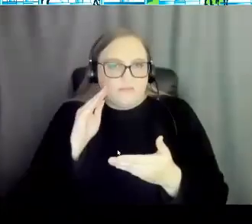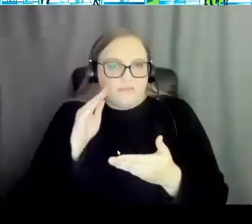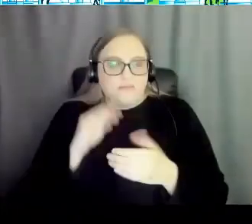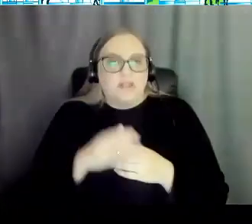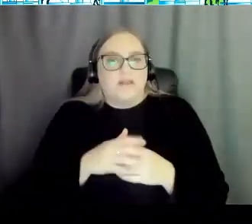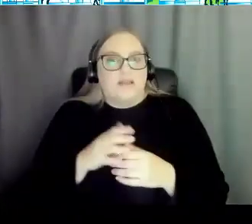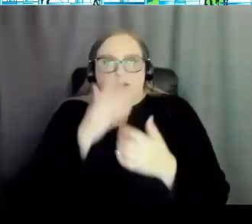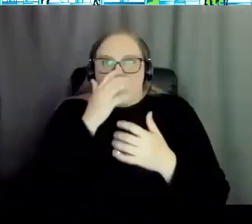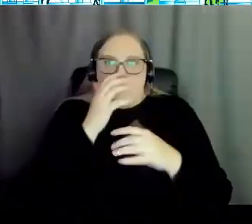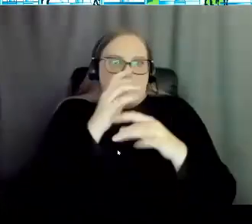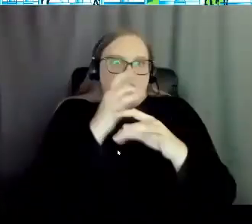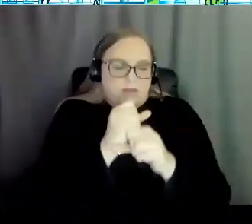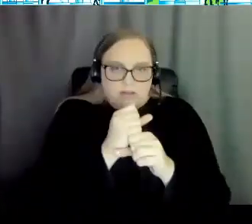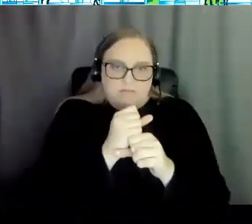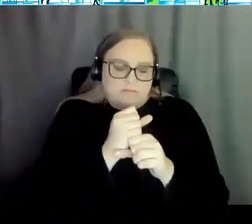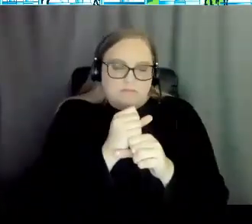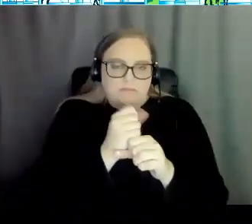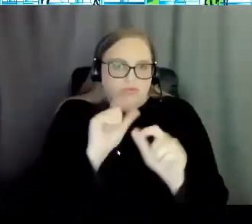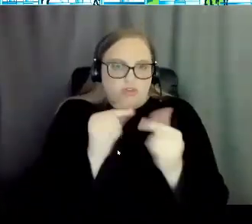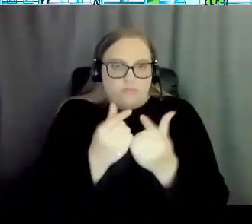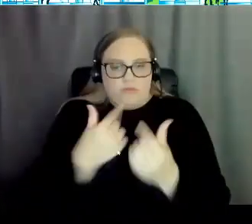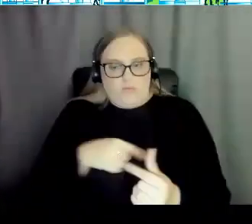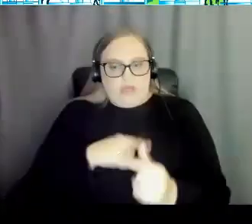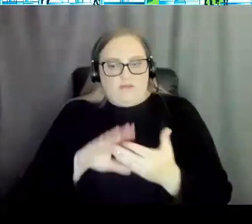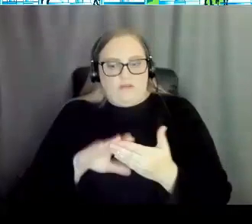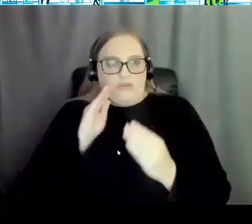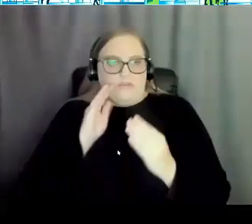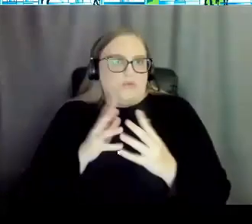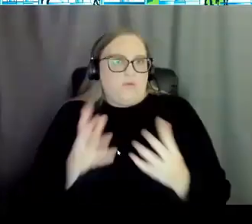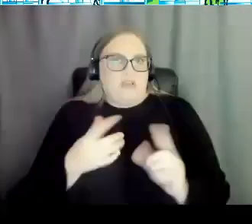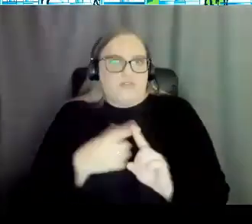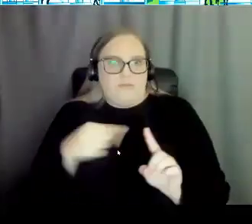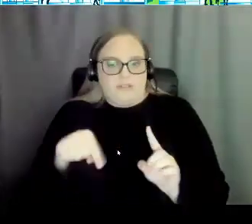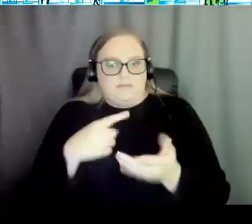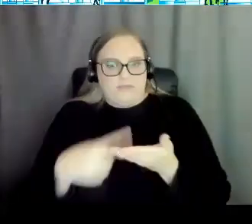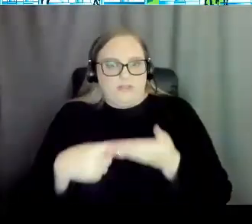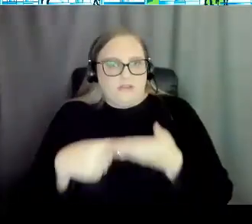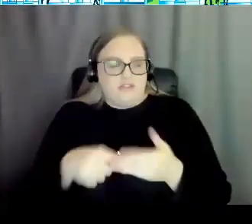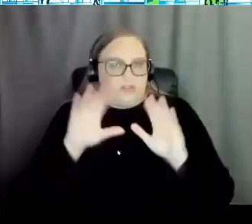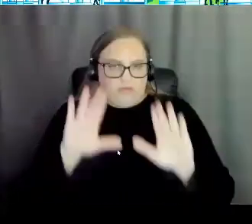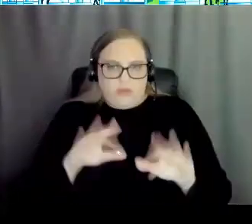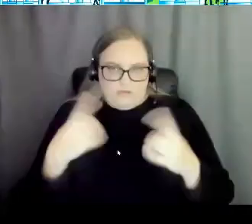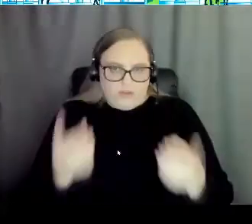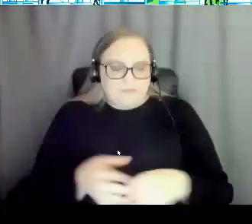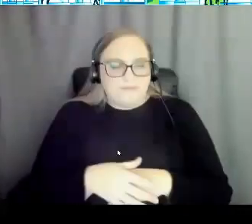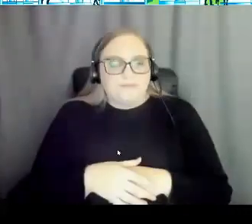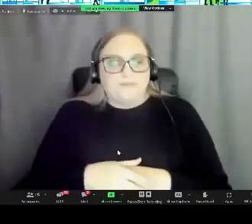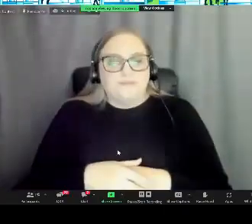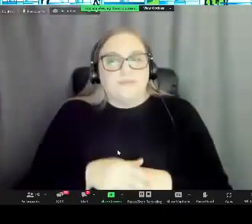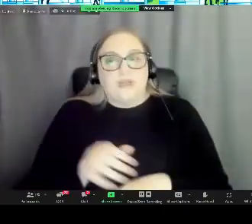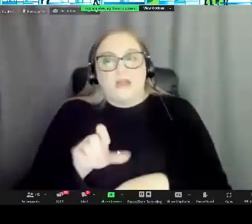fascinating group. The department has learned a lot from these discussions. It's been great. Another thing we do at these